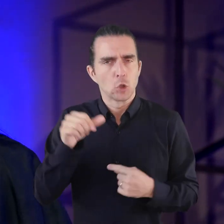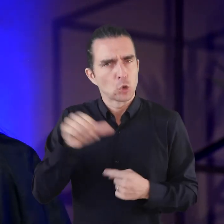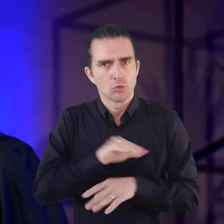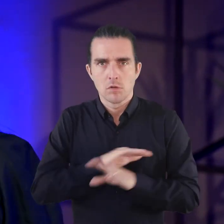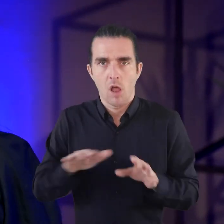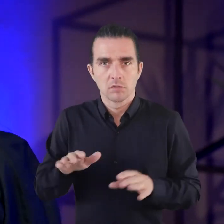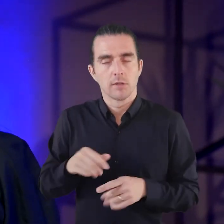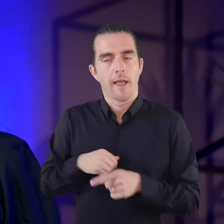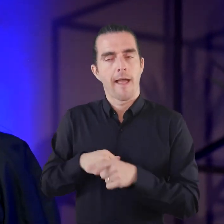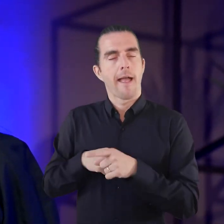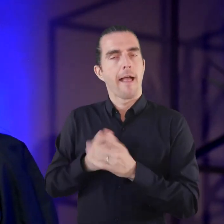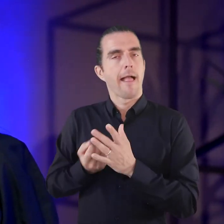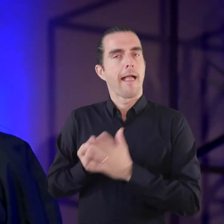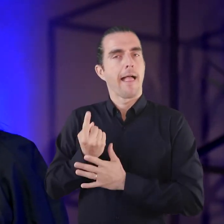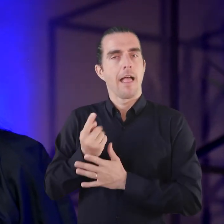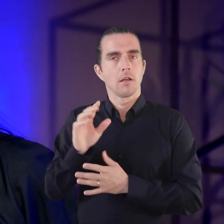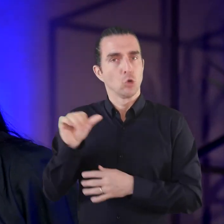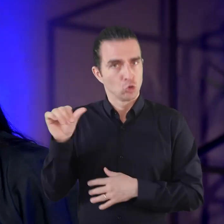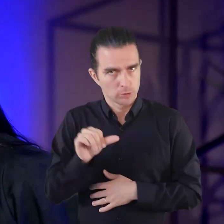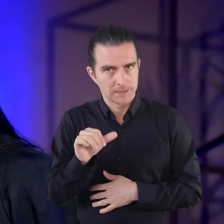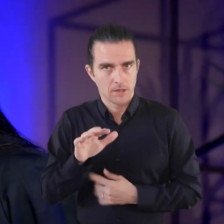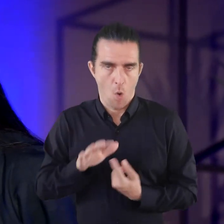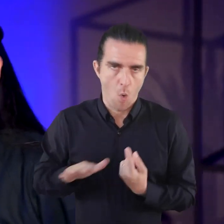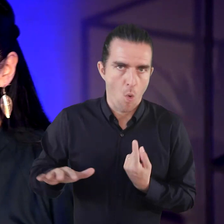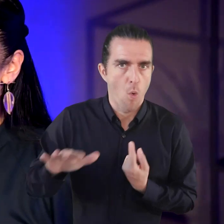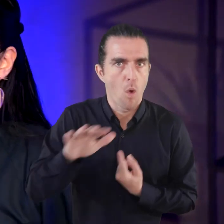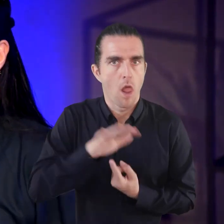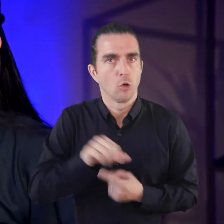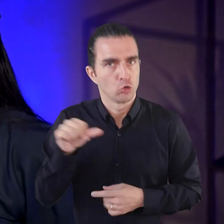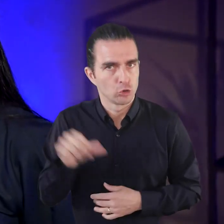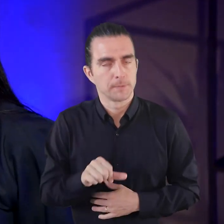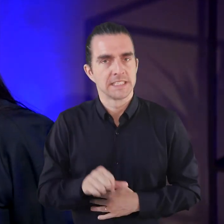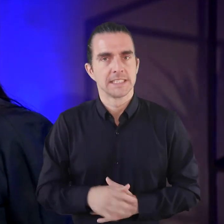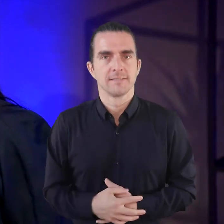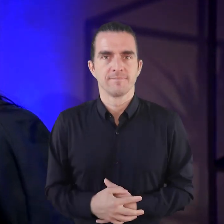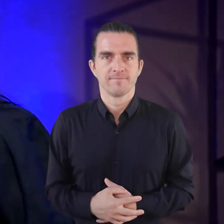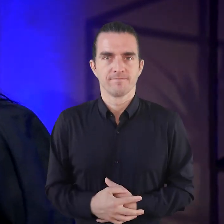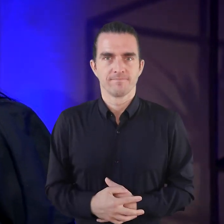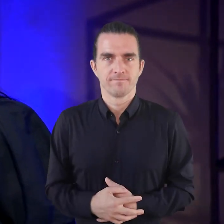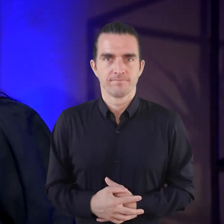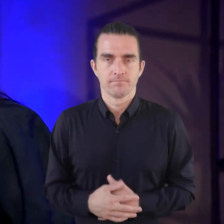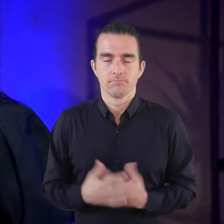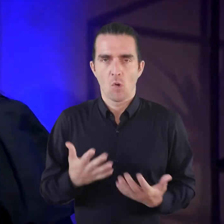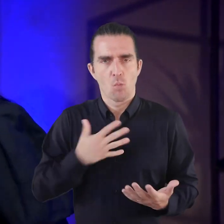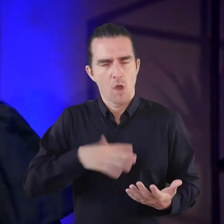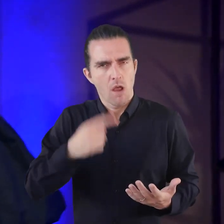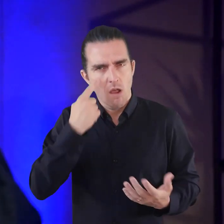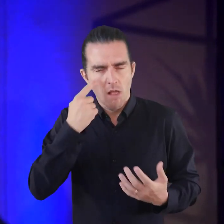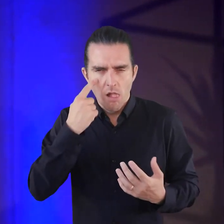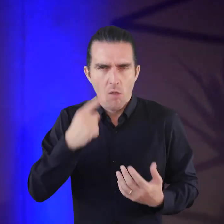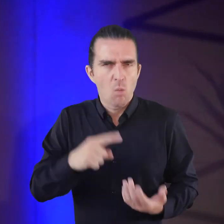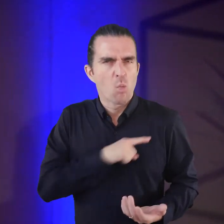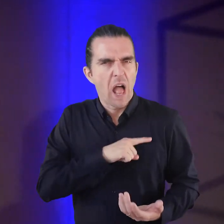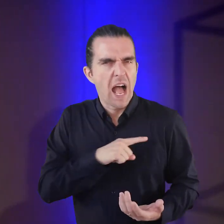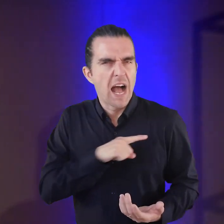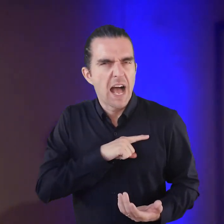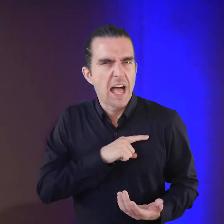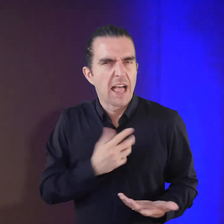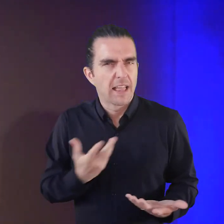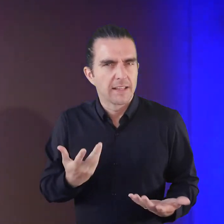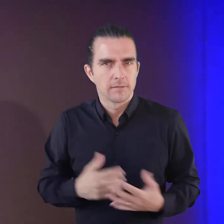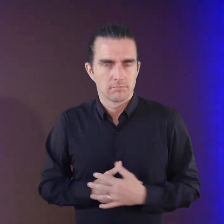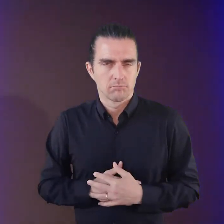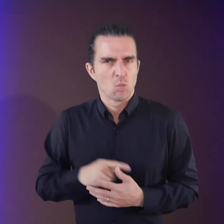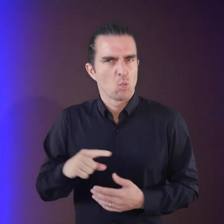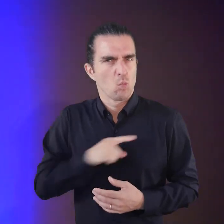should offer to everyone. So let's explore why. Why give all young people the opportunity